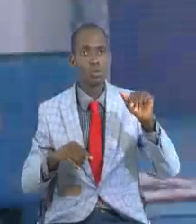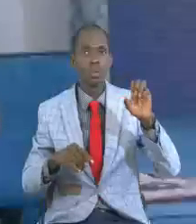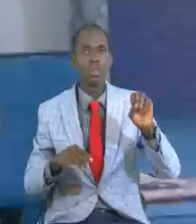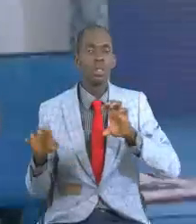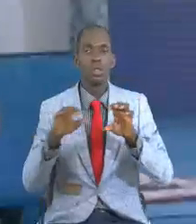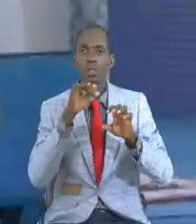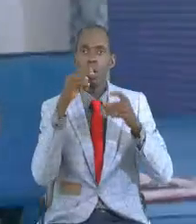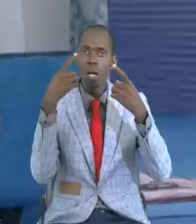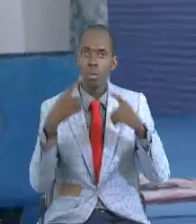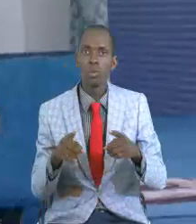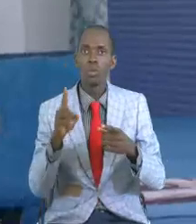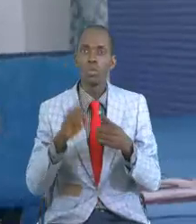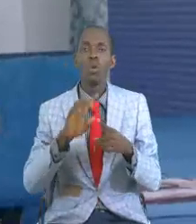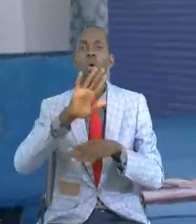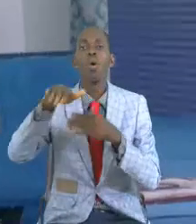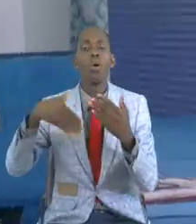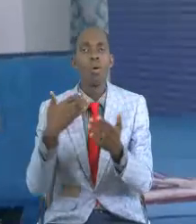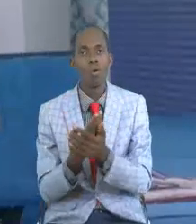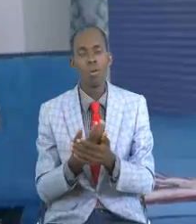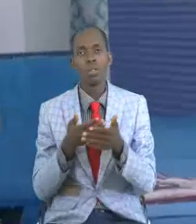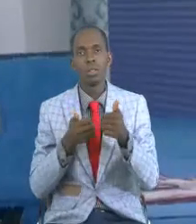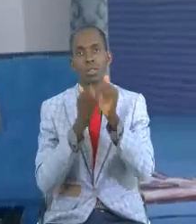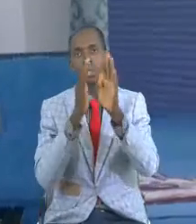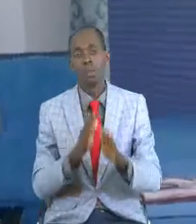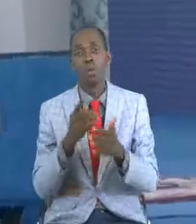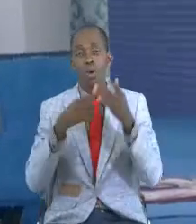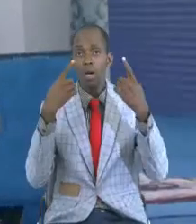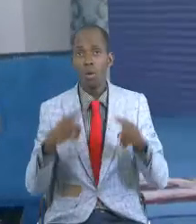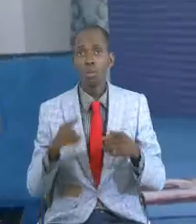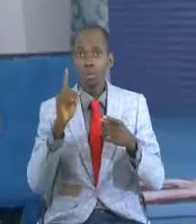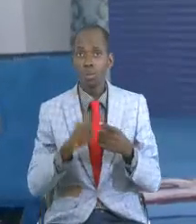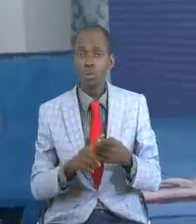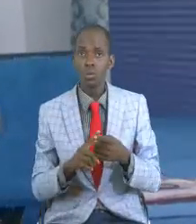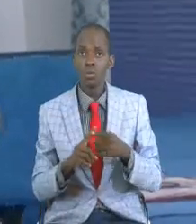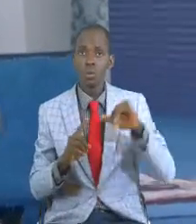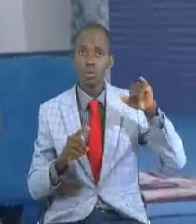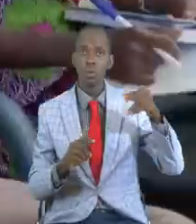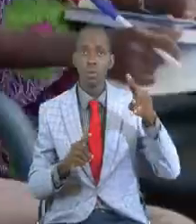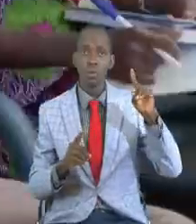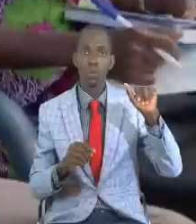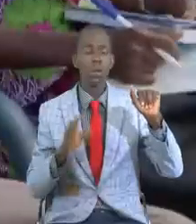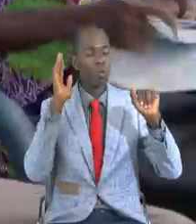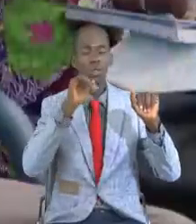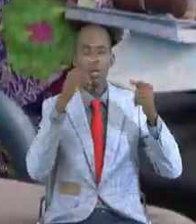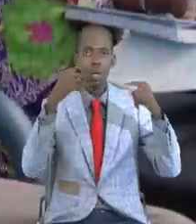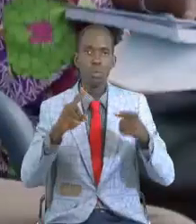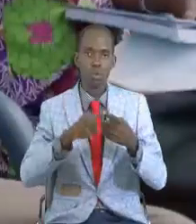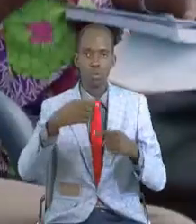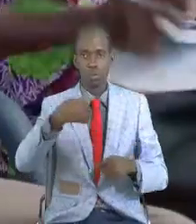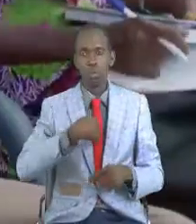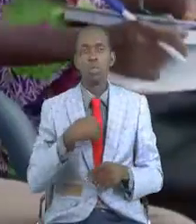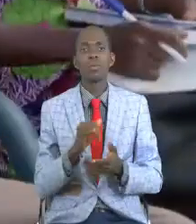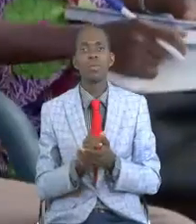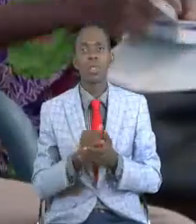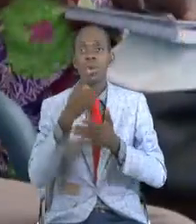to every disciple and what happened to him will not happen to me say it for